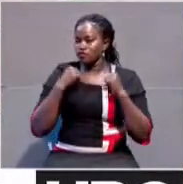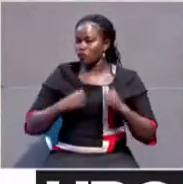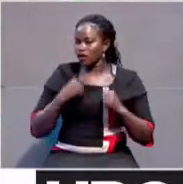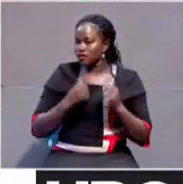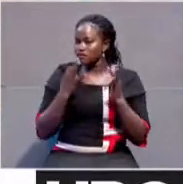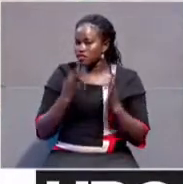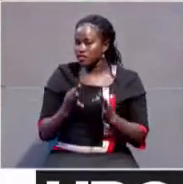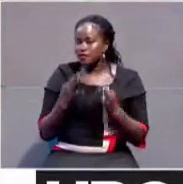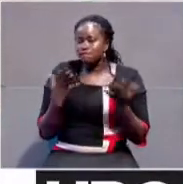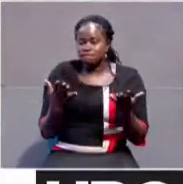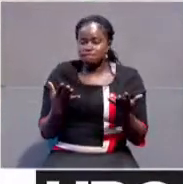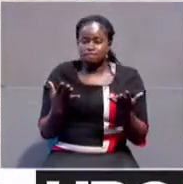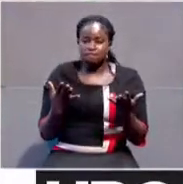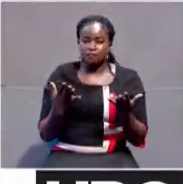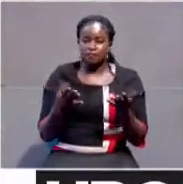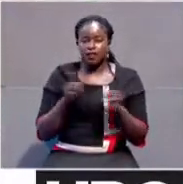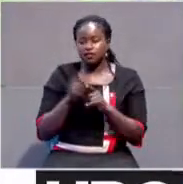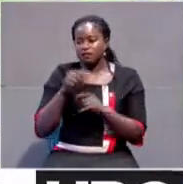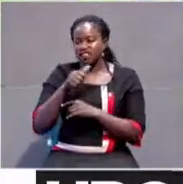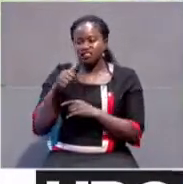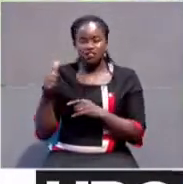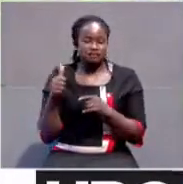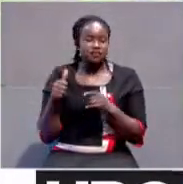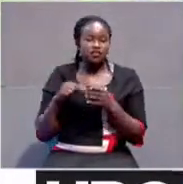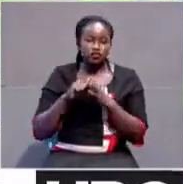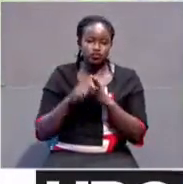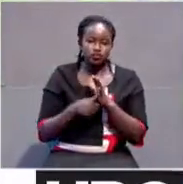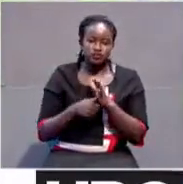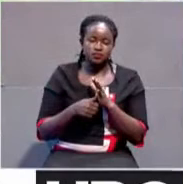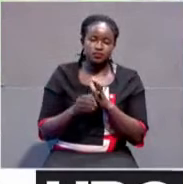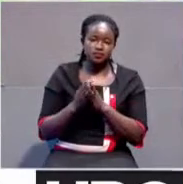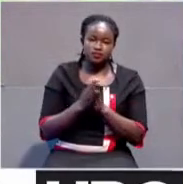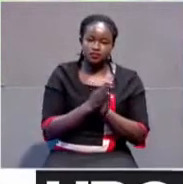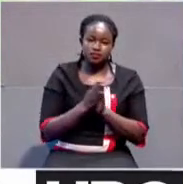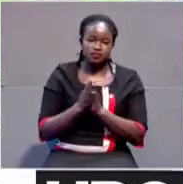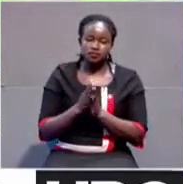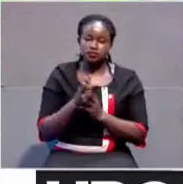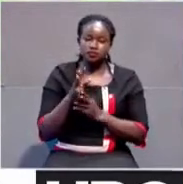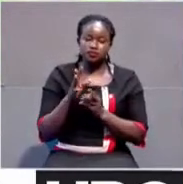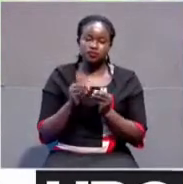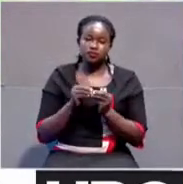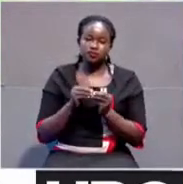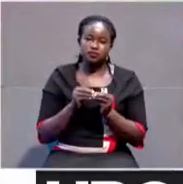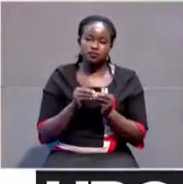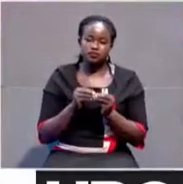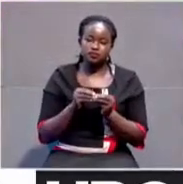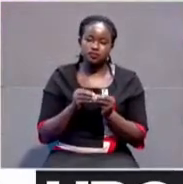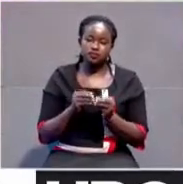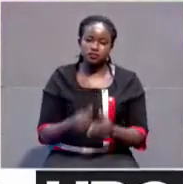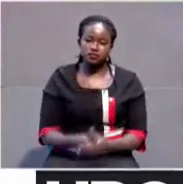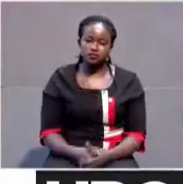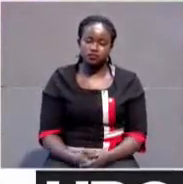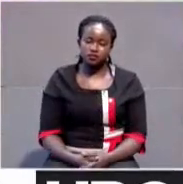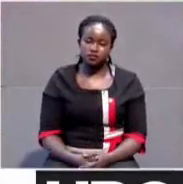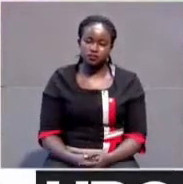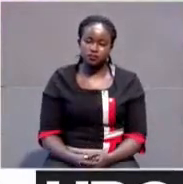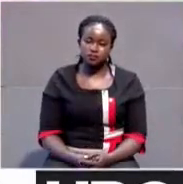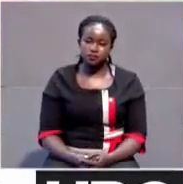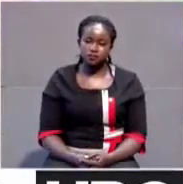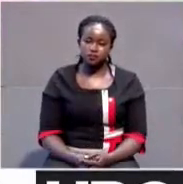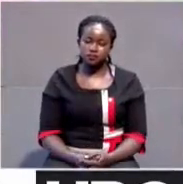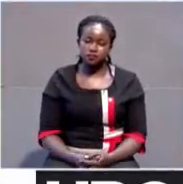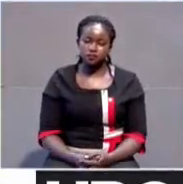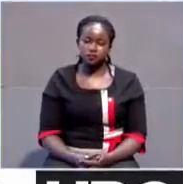products diversification, among others. Charlotte Amuge and Dennis Igor for UBC Business.